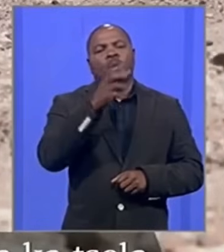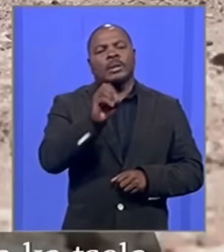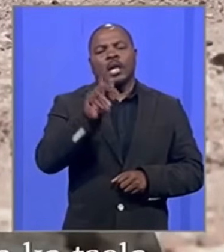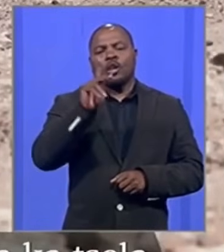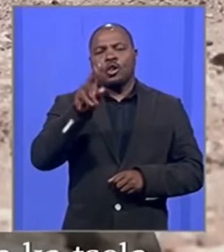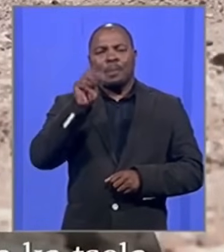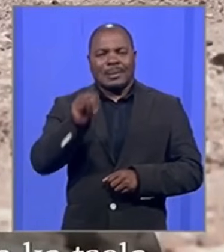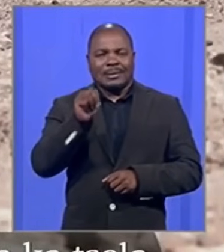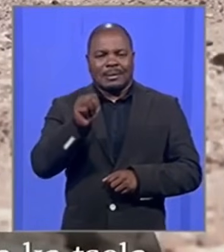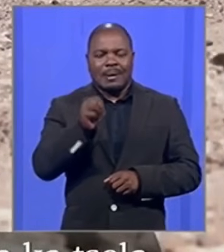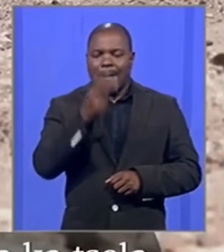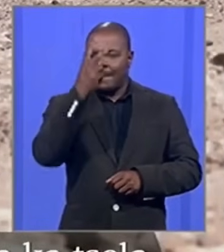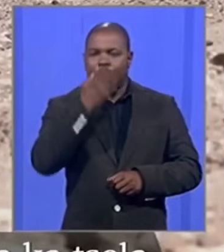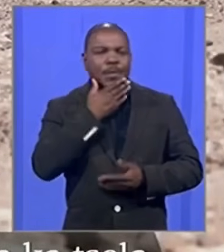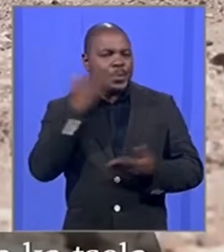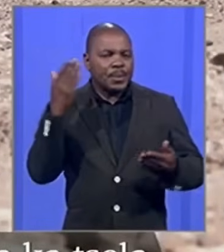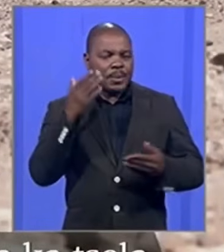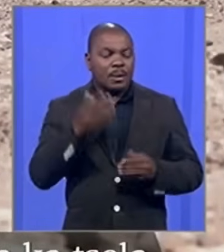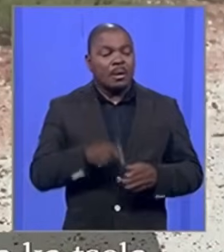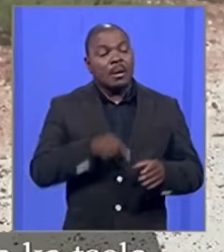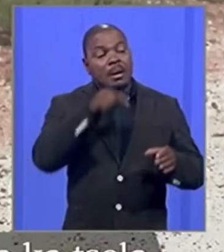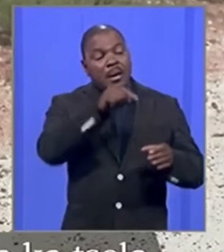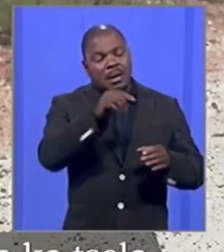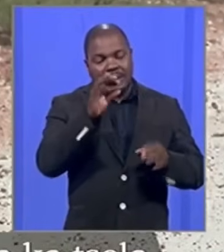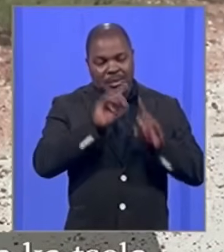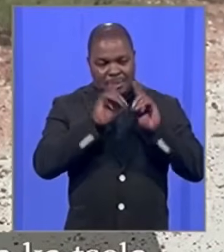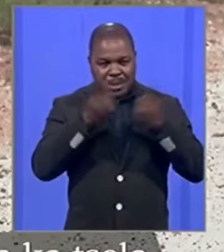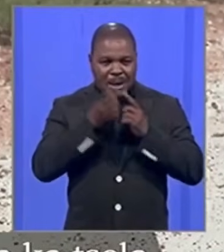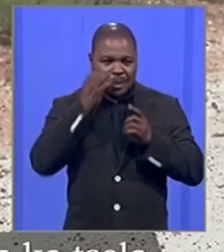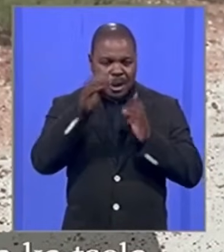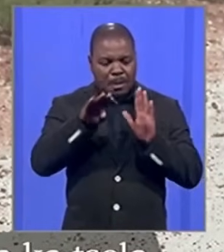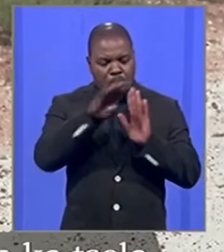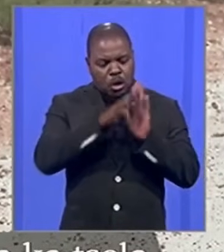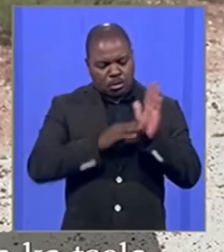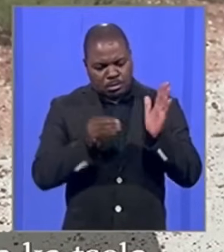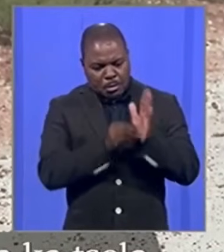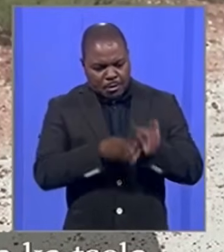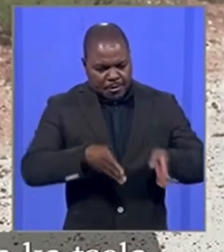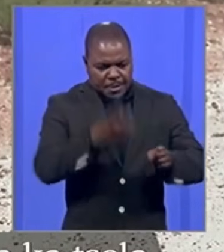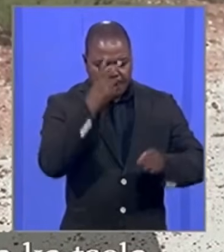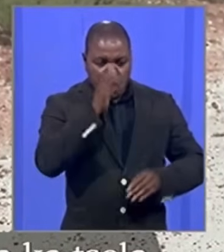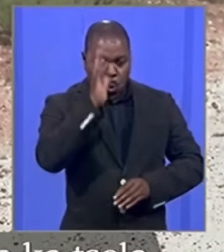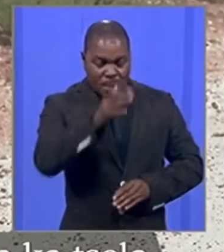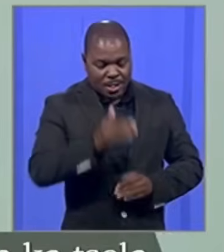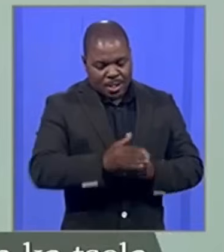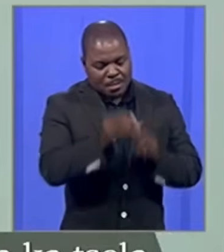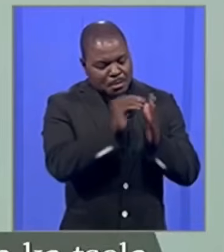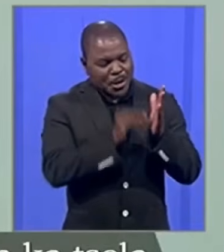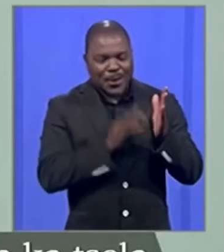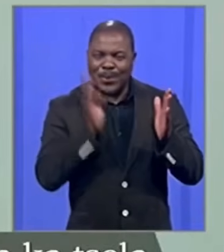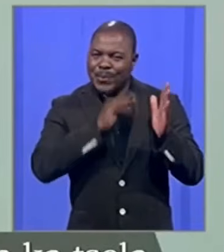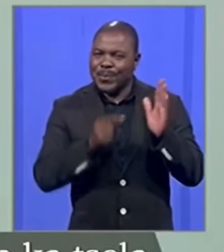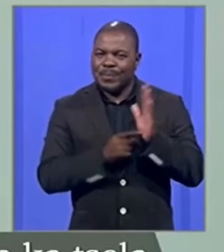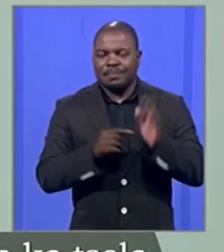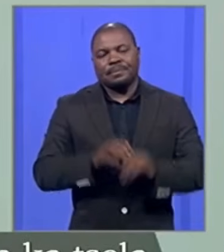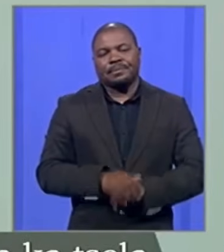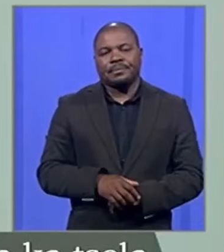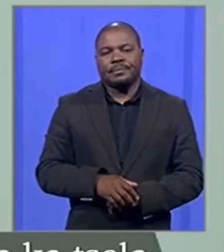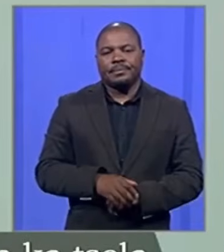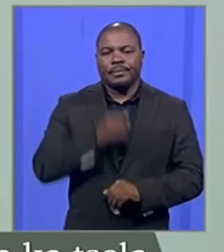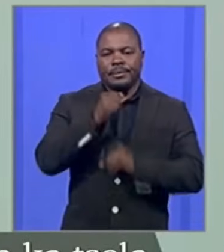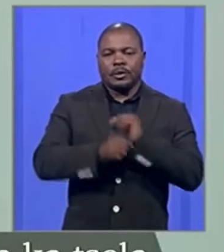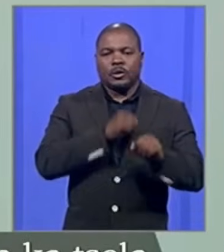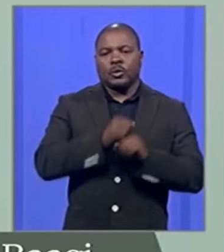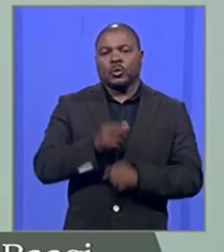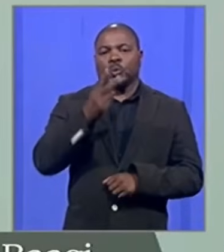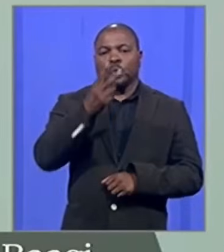Lefapha le tataletse ka gore motse wa Penryn ga o mo lenaaneng la go tlamelwa ka tsela ya sekontere. Ka 2021 re ile